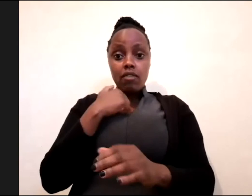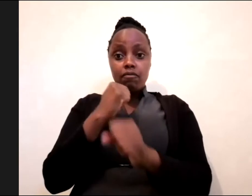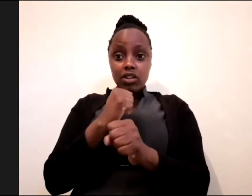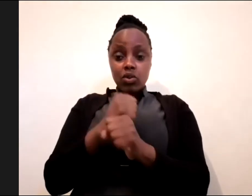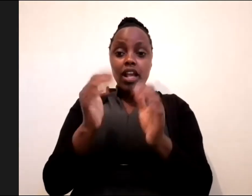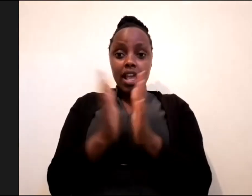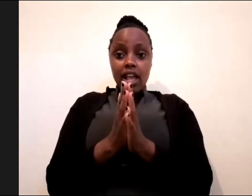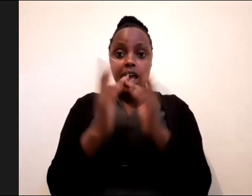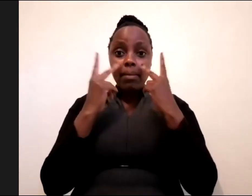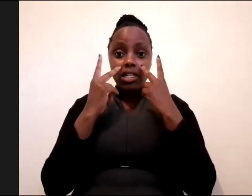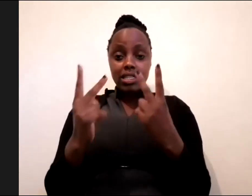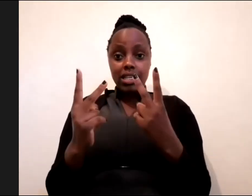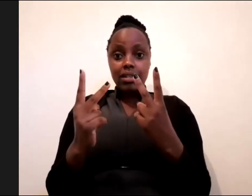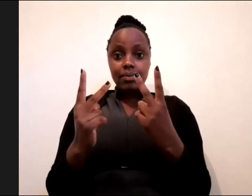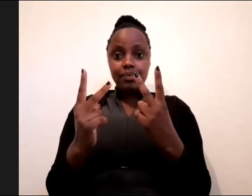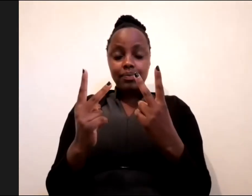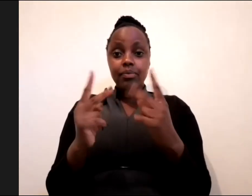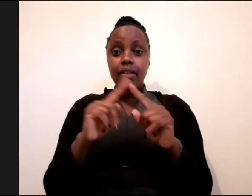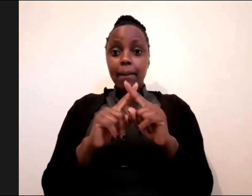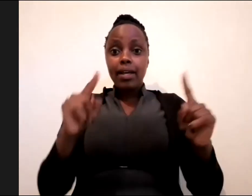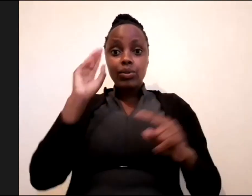foreseen that we will have